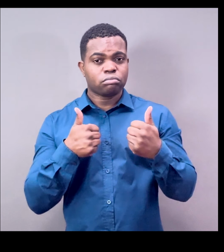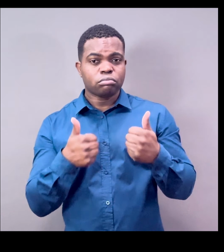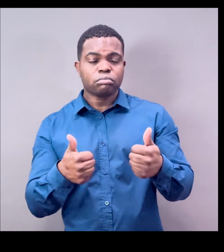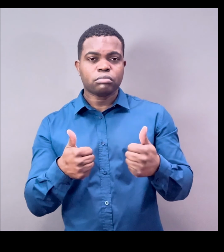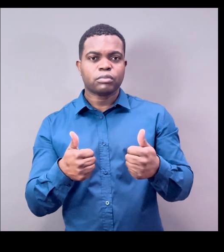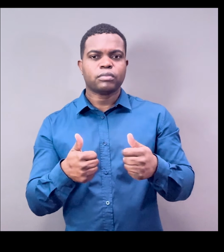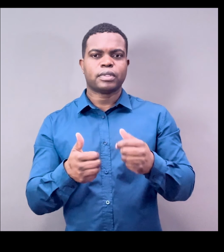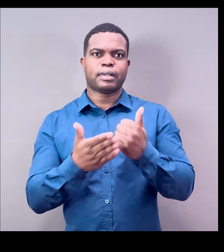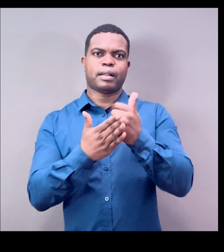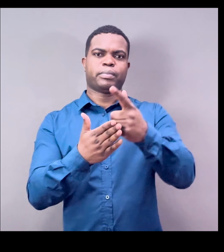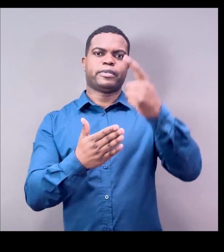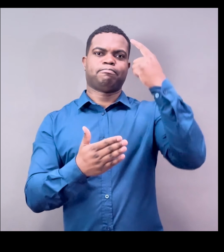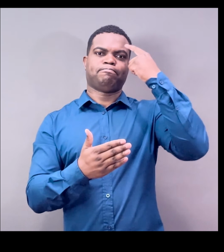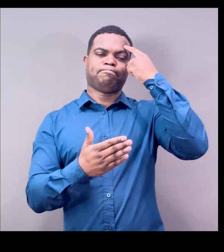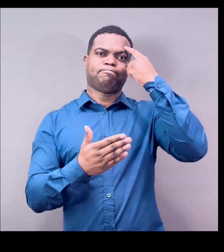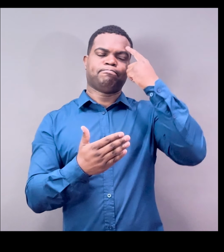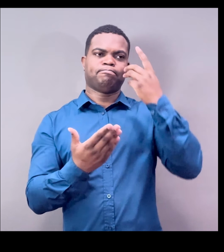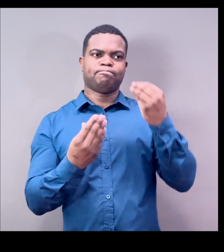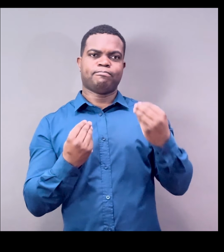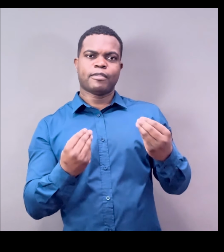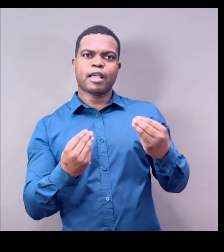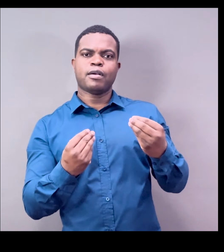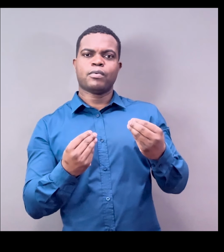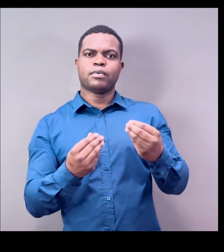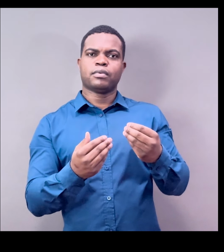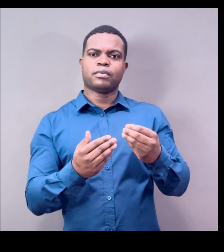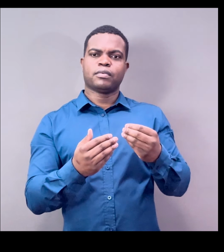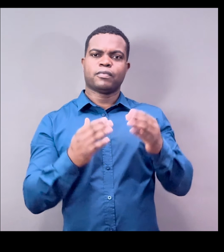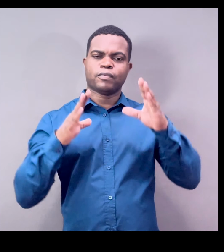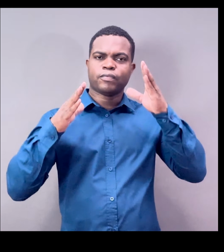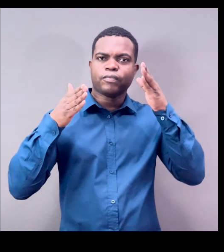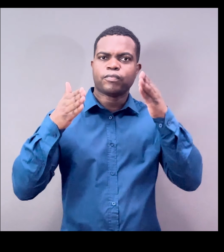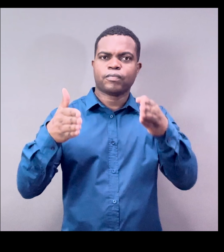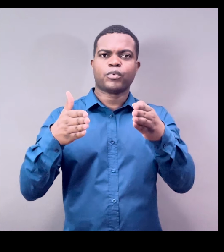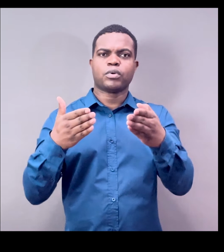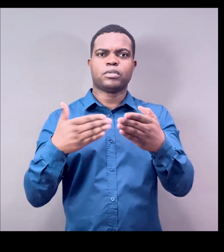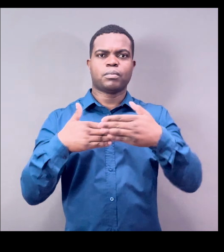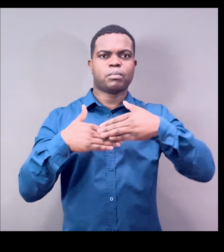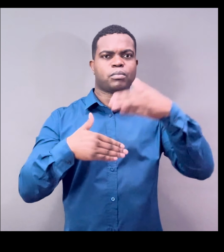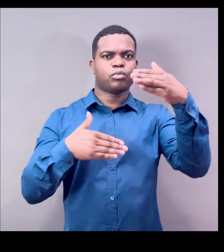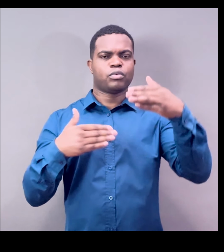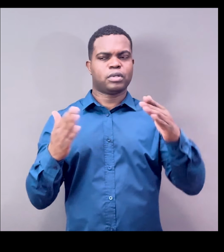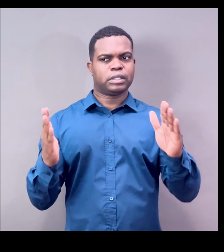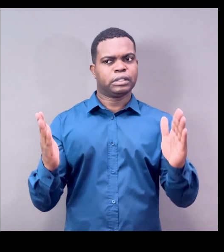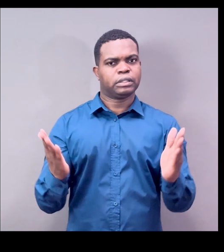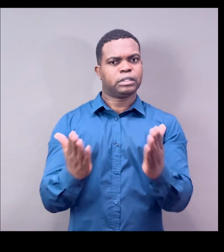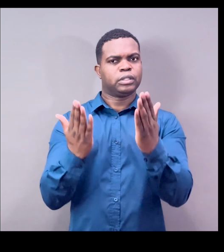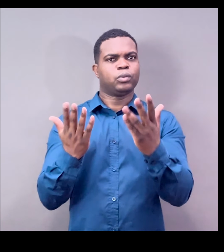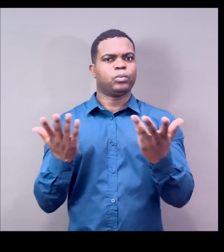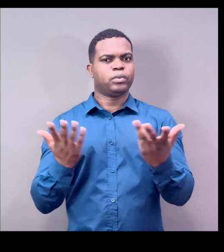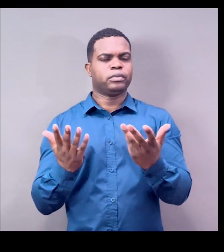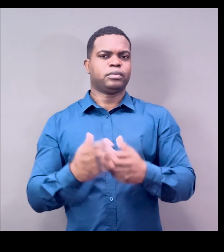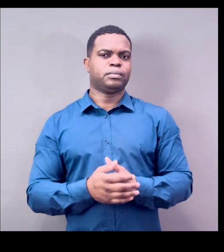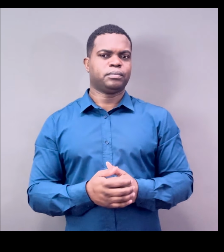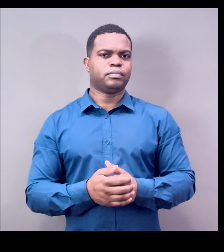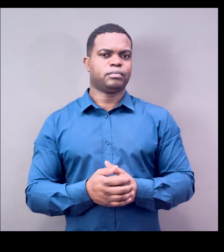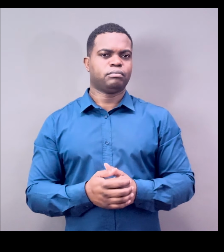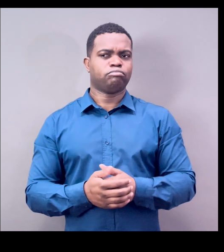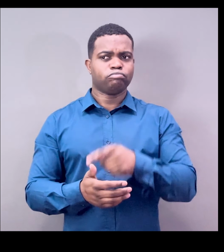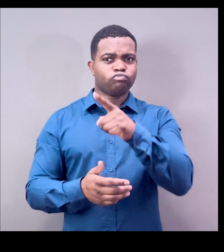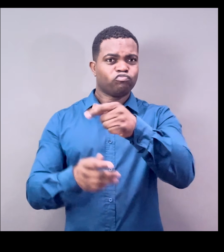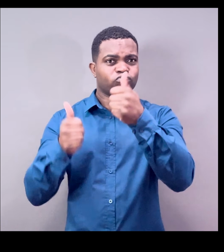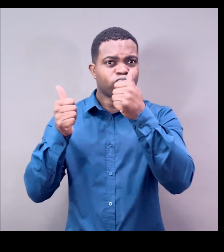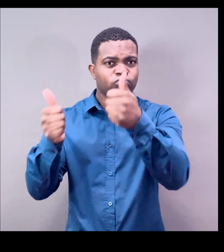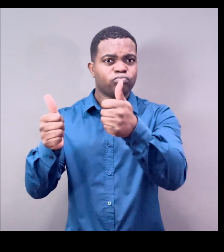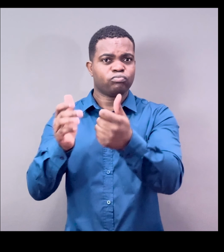So doing this will help you to know which of the organizations to focus more on, which of the